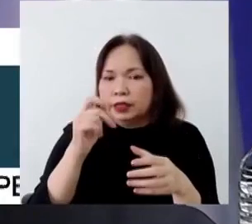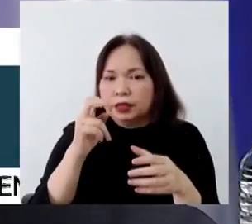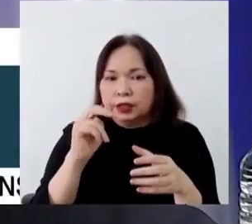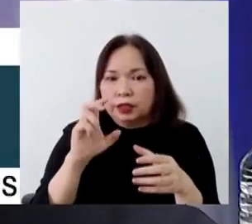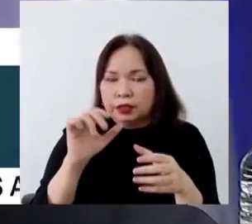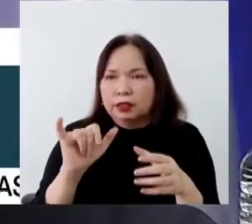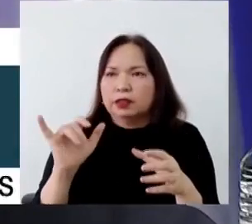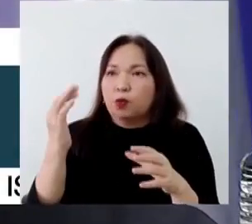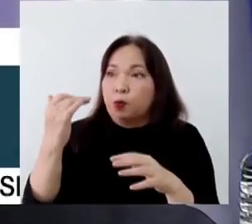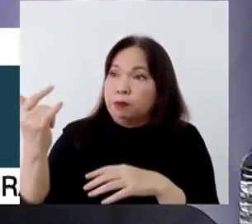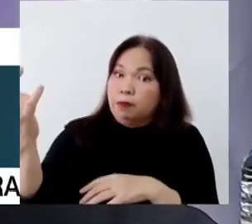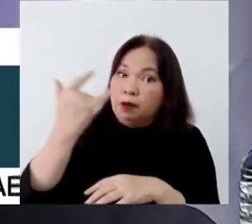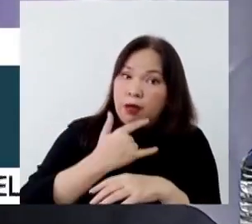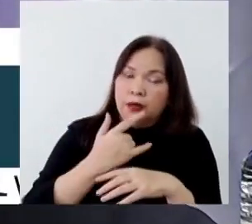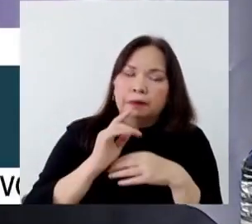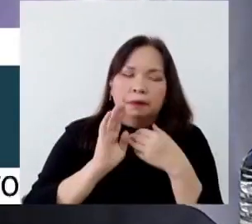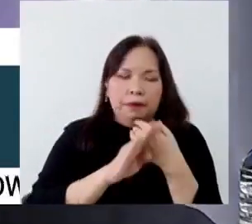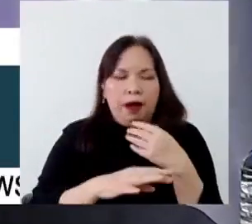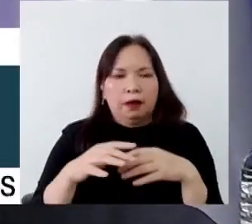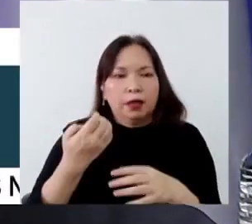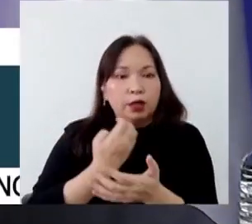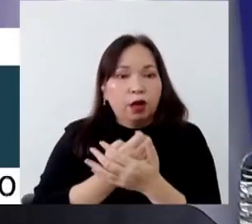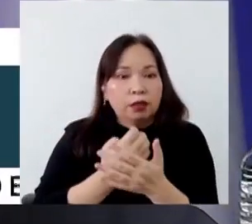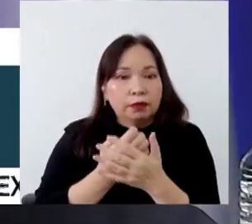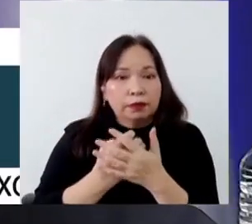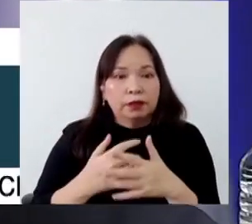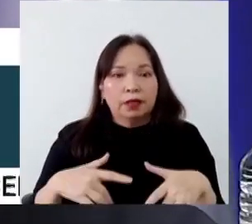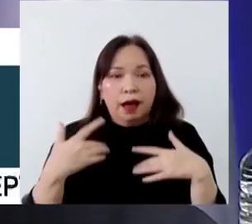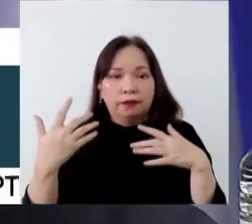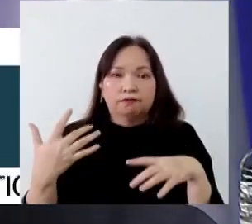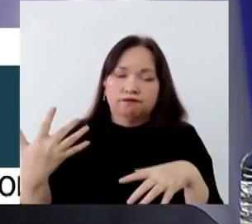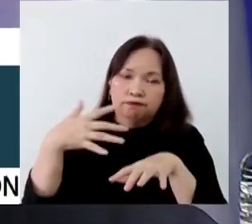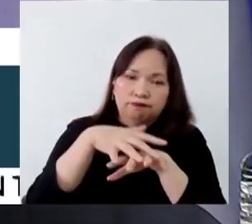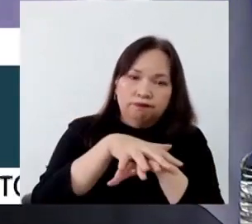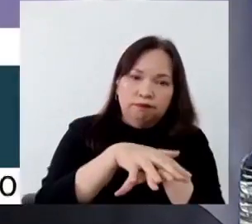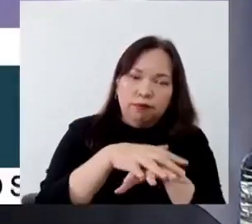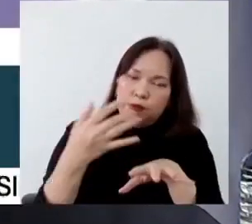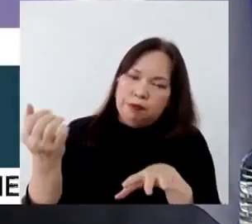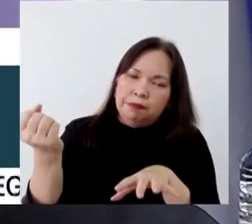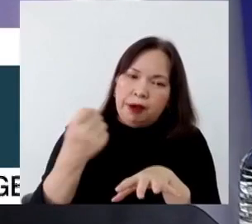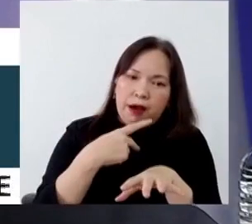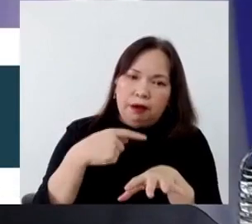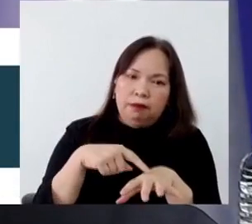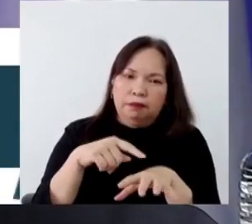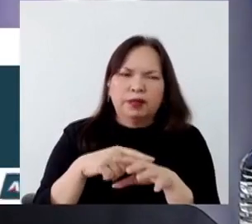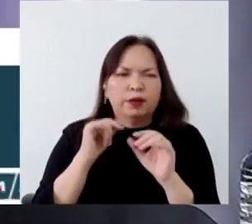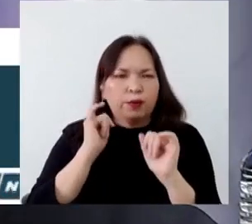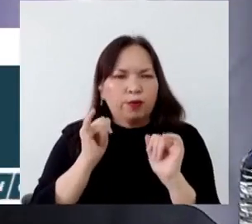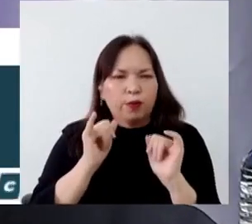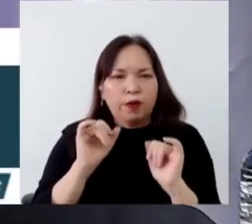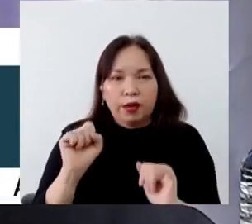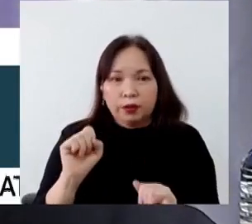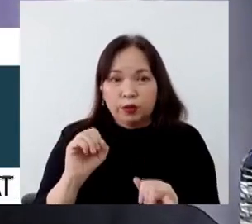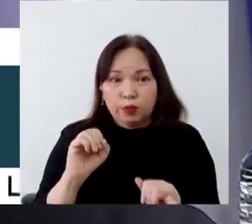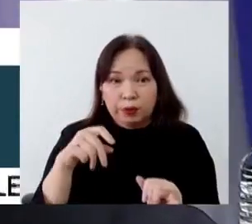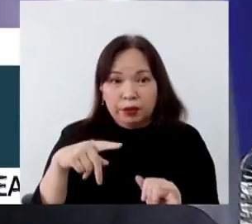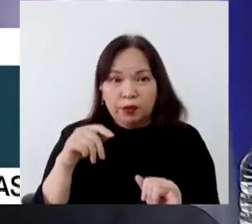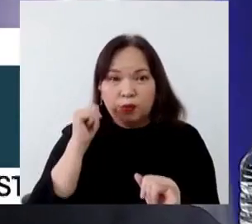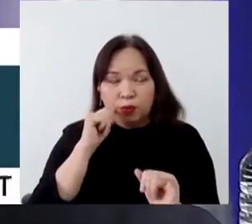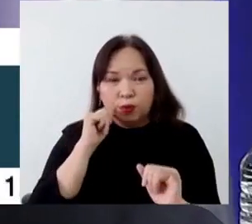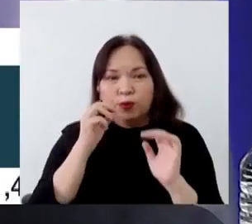reintegration and of the Filipinos when they come home, which is standard every time you repatriate Filipinos.